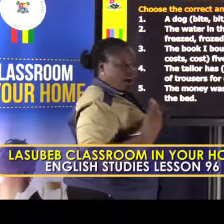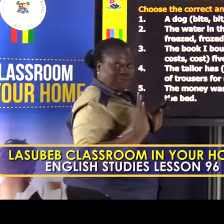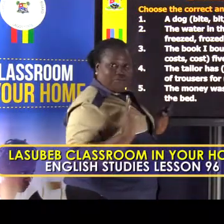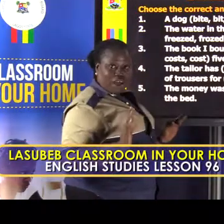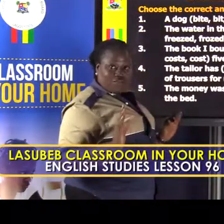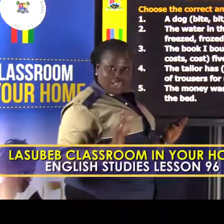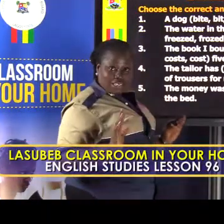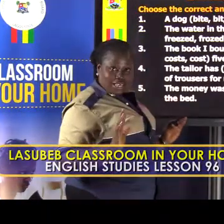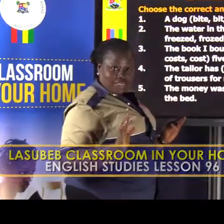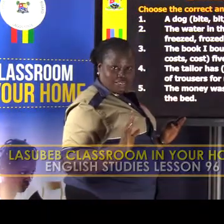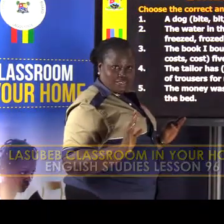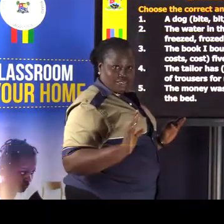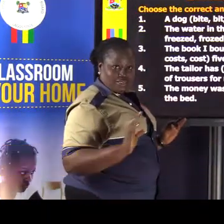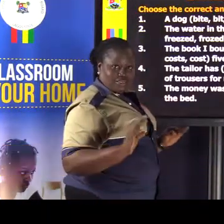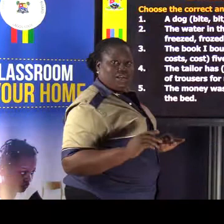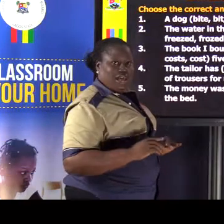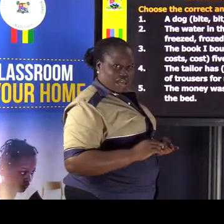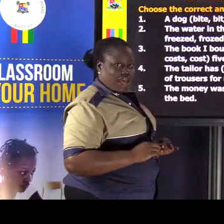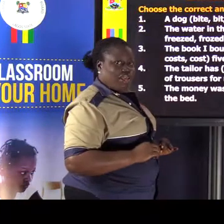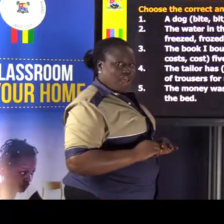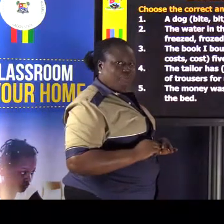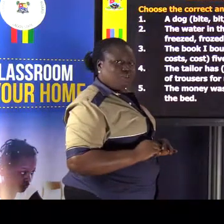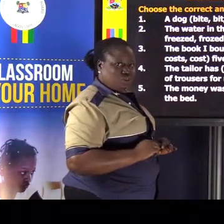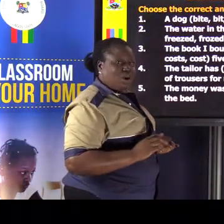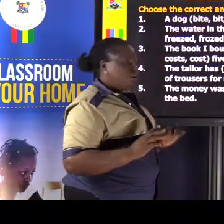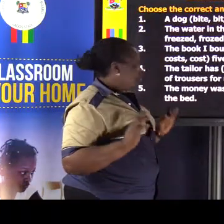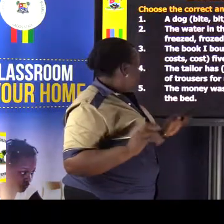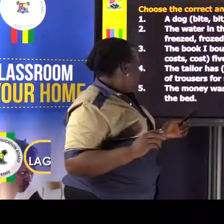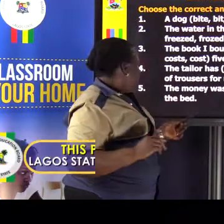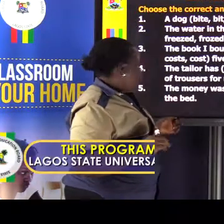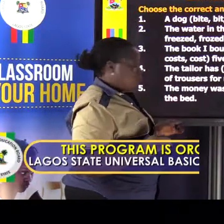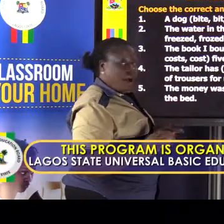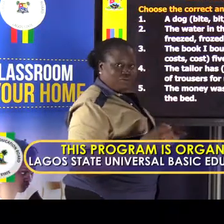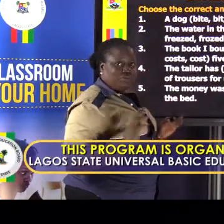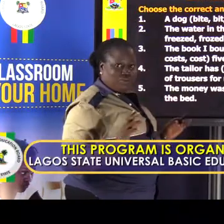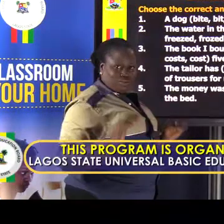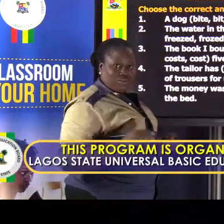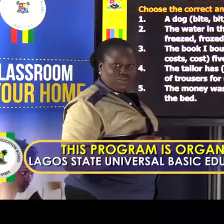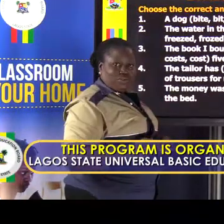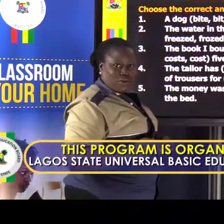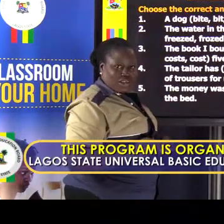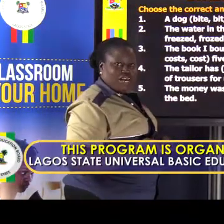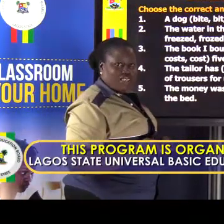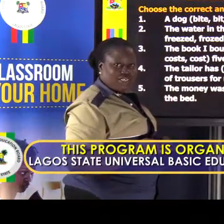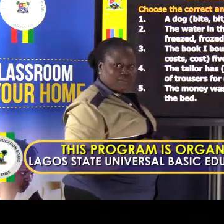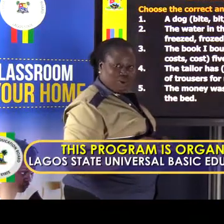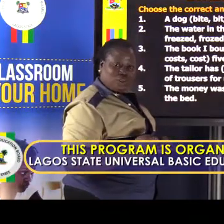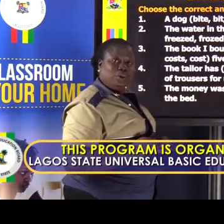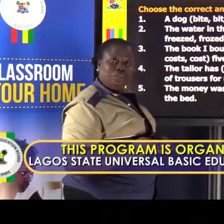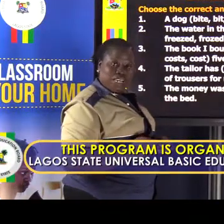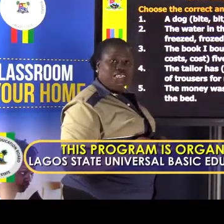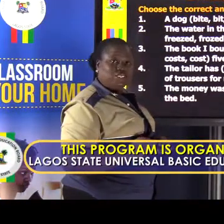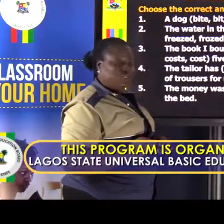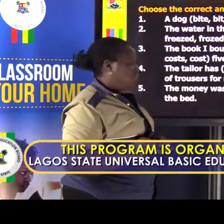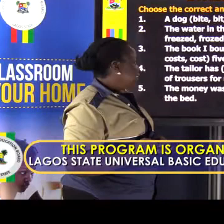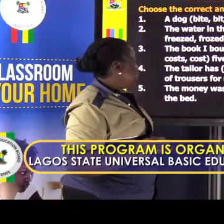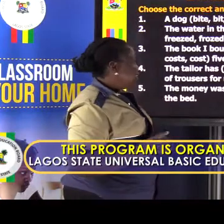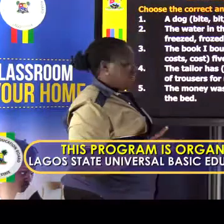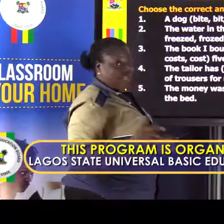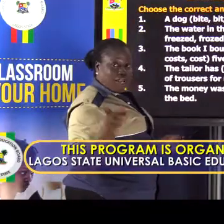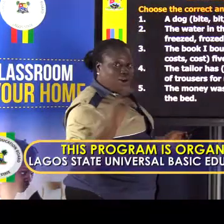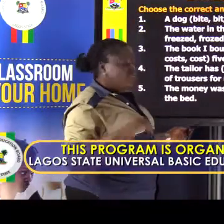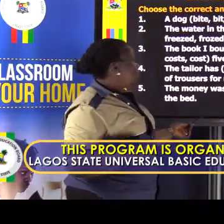Yes, you have 5 answers. And I'm sure you have correct answers because you're